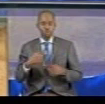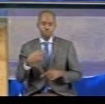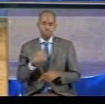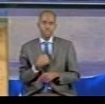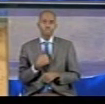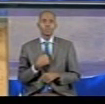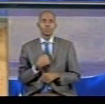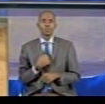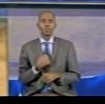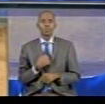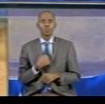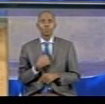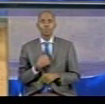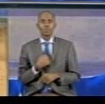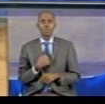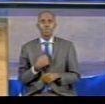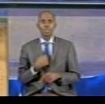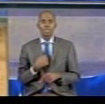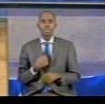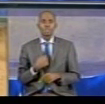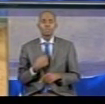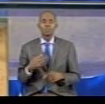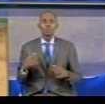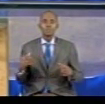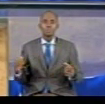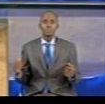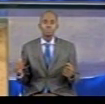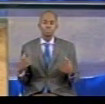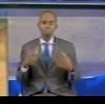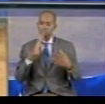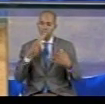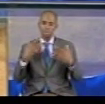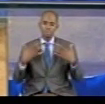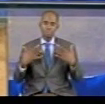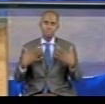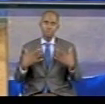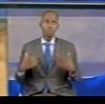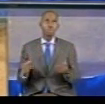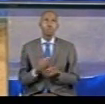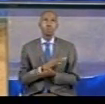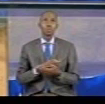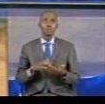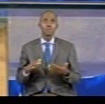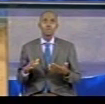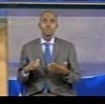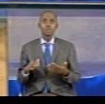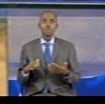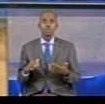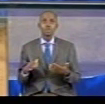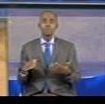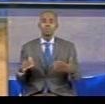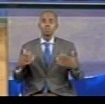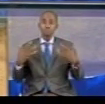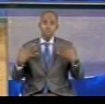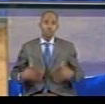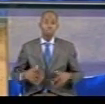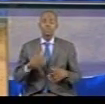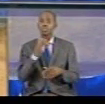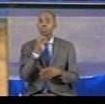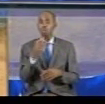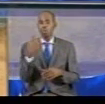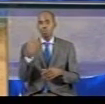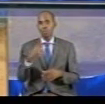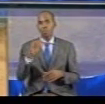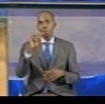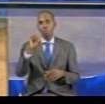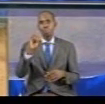me, distress not the Moabites. Distress not the